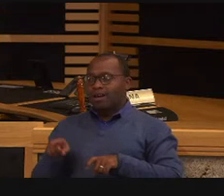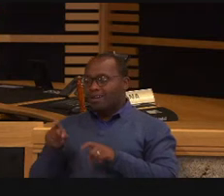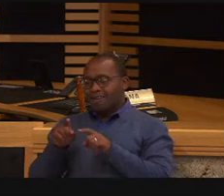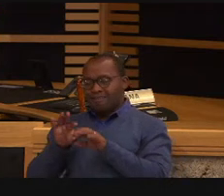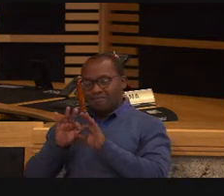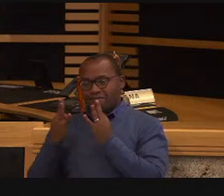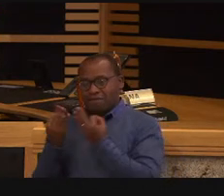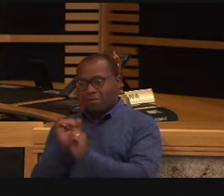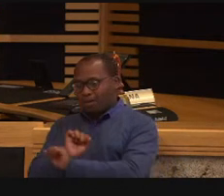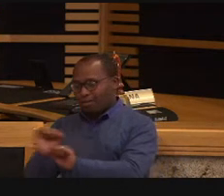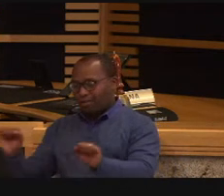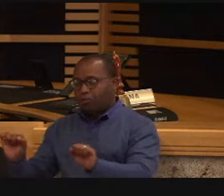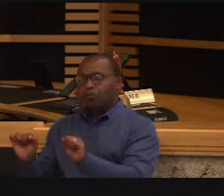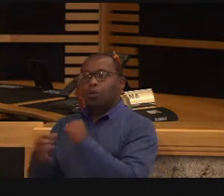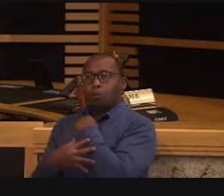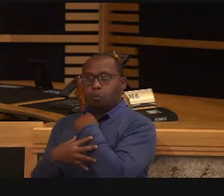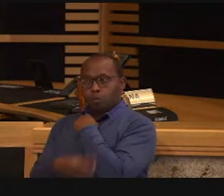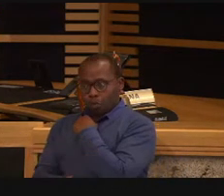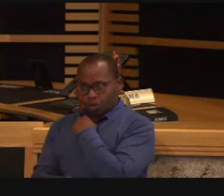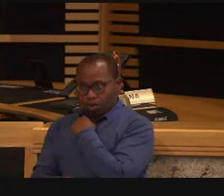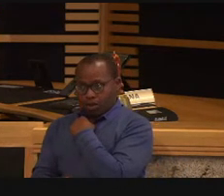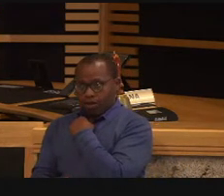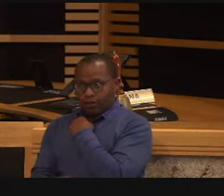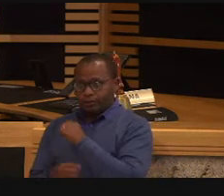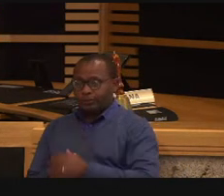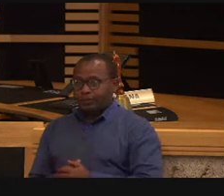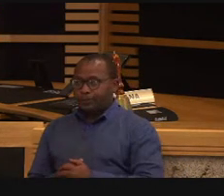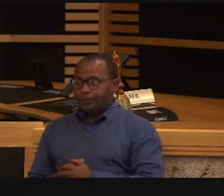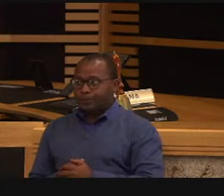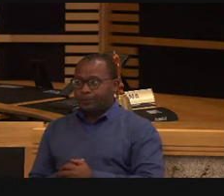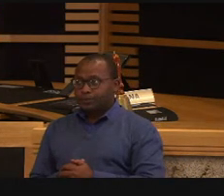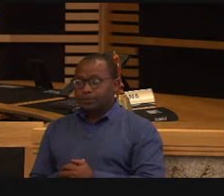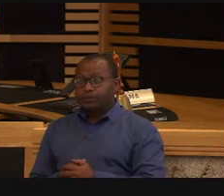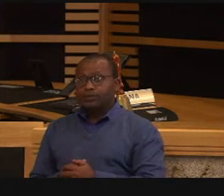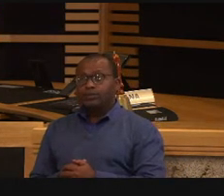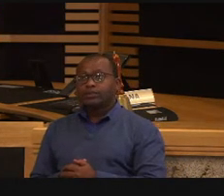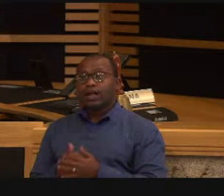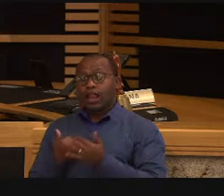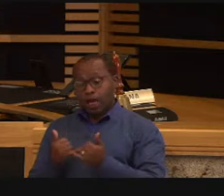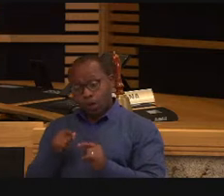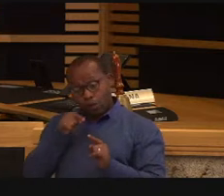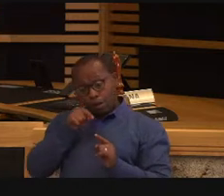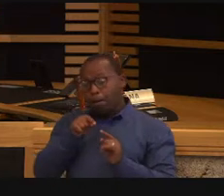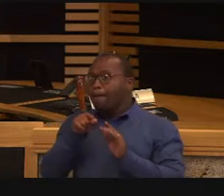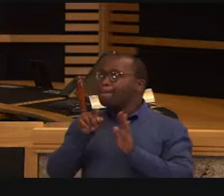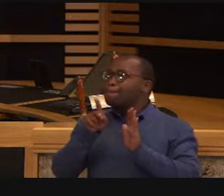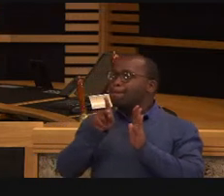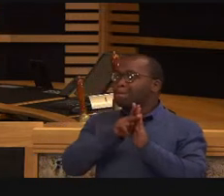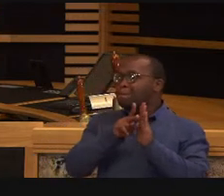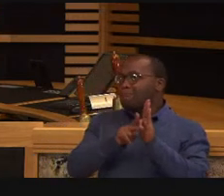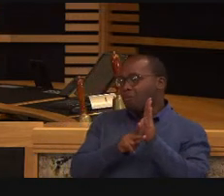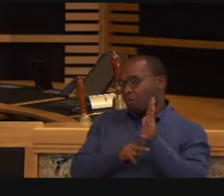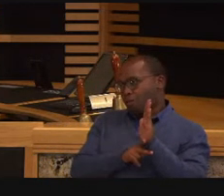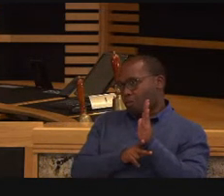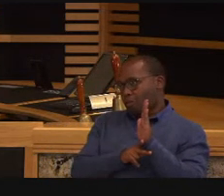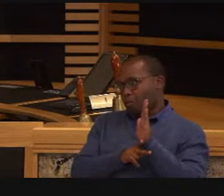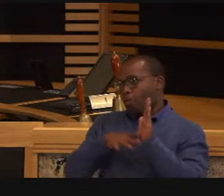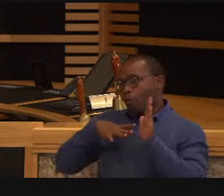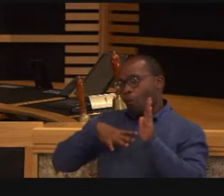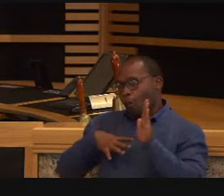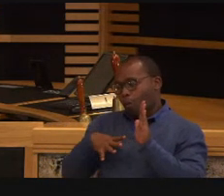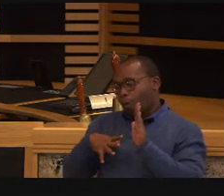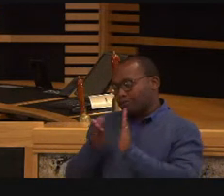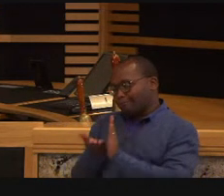that needed an intervention from the state. The impact of the program is linked to improve the quality